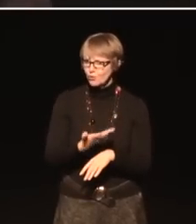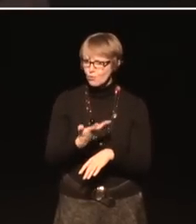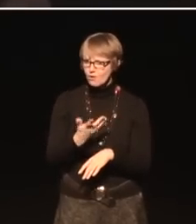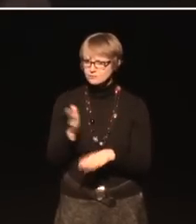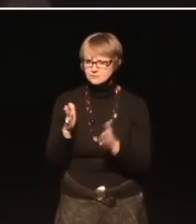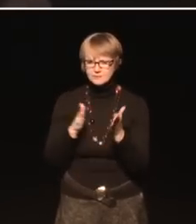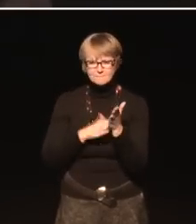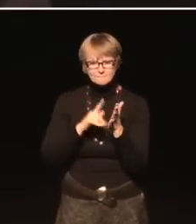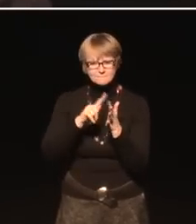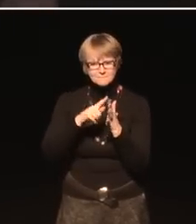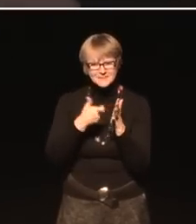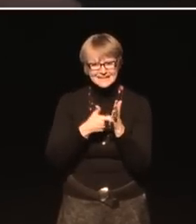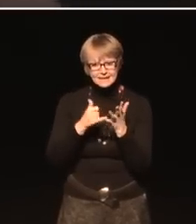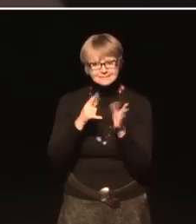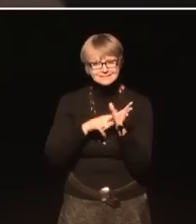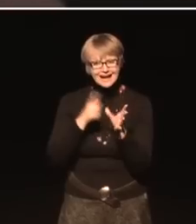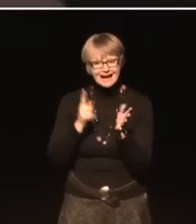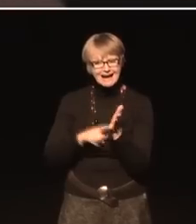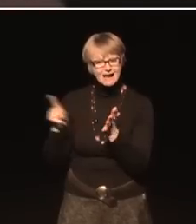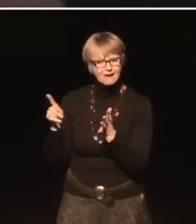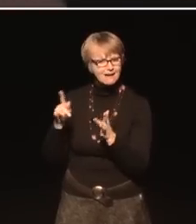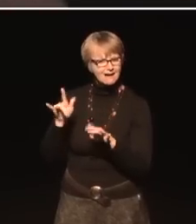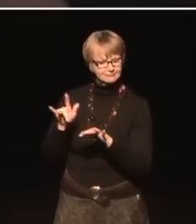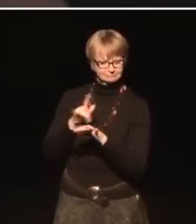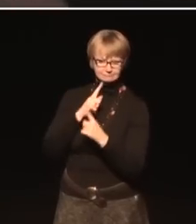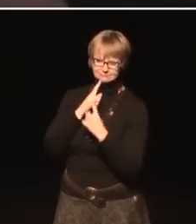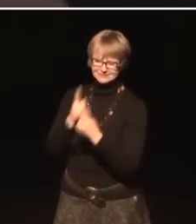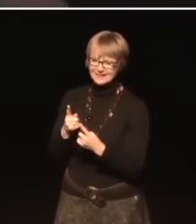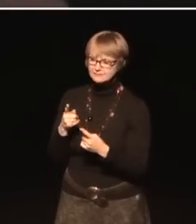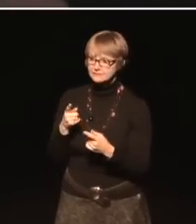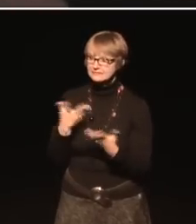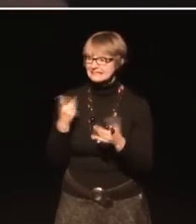Mia Sahal talked about, that in 10 years' time we'll be having the same conversation.